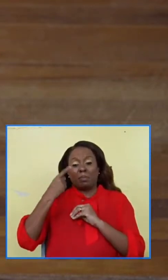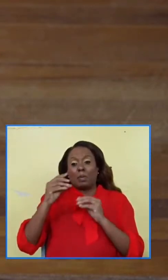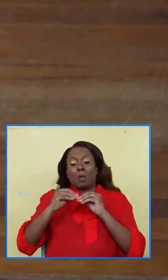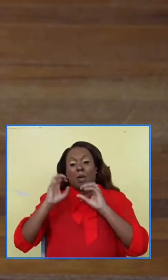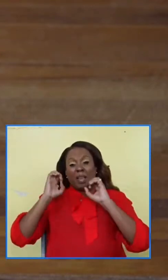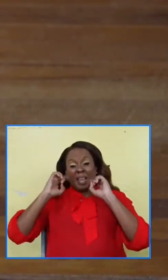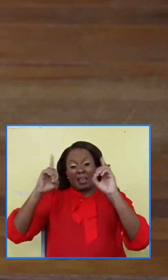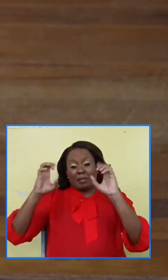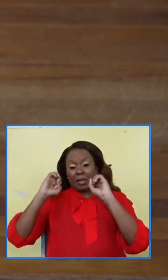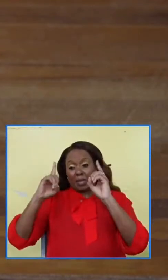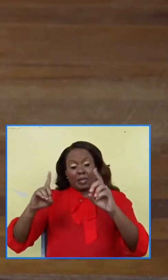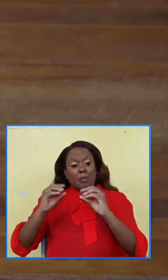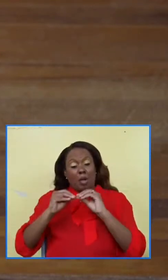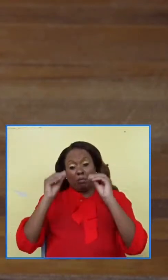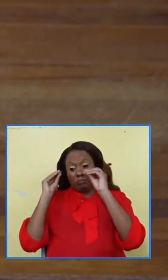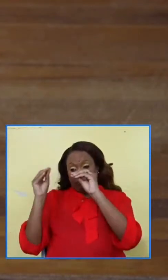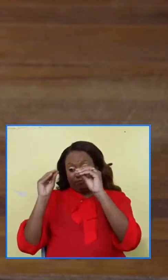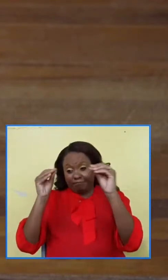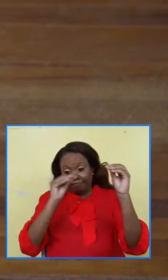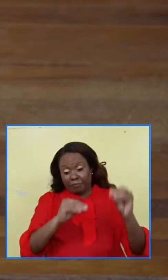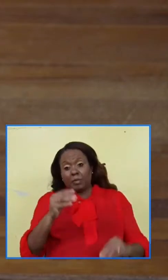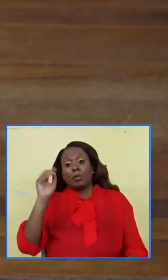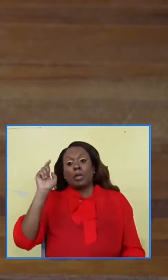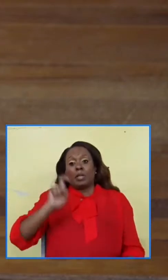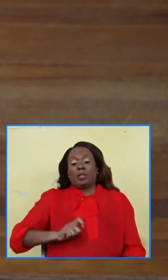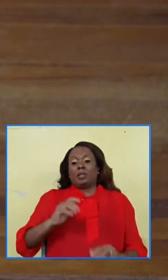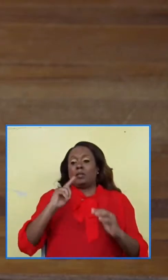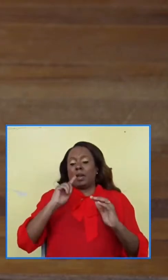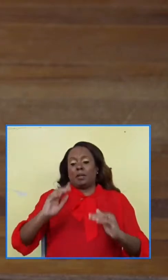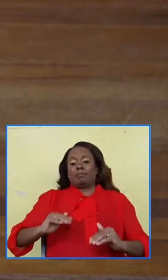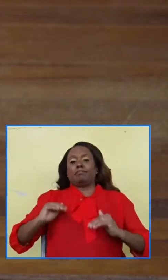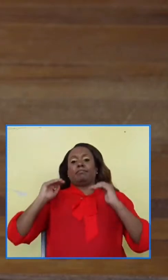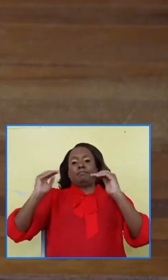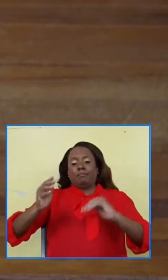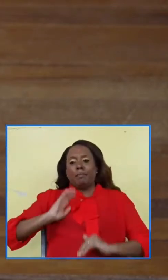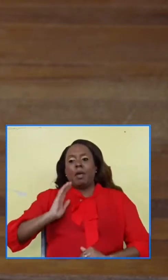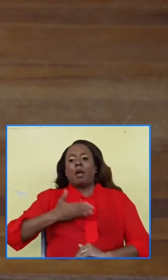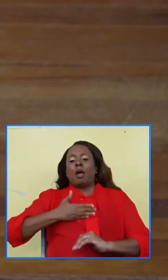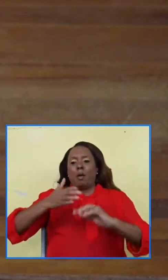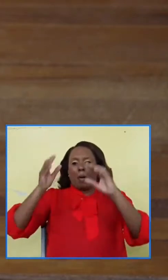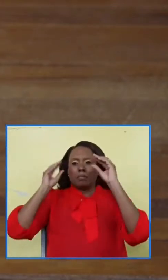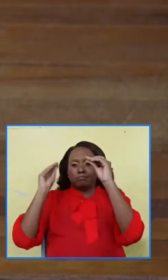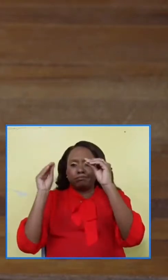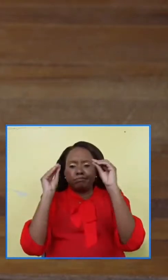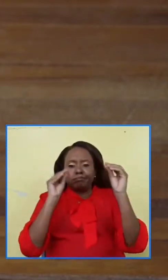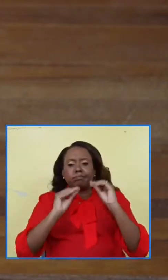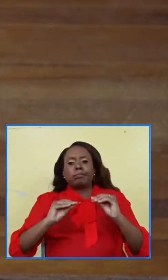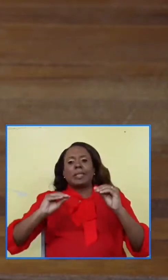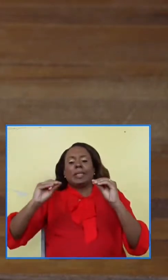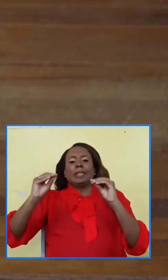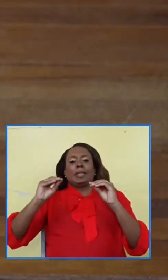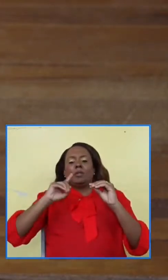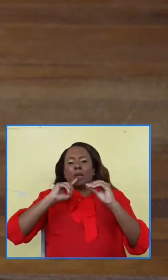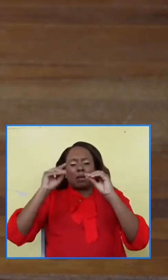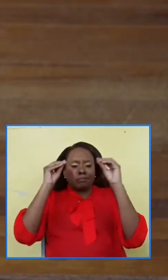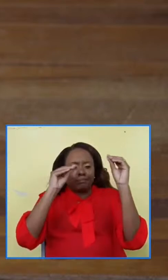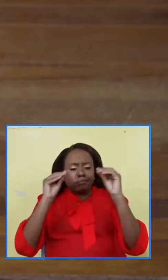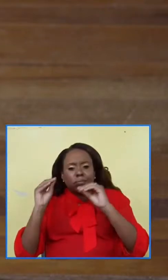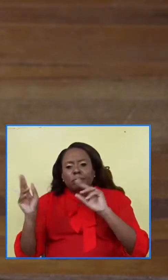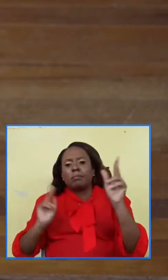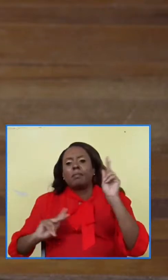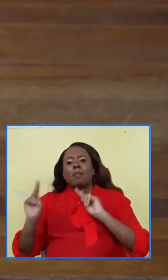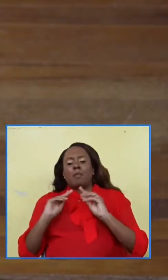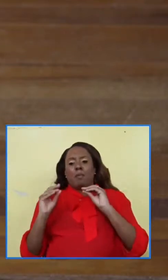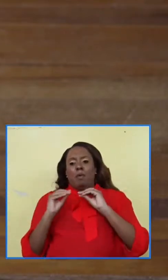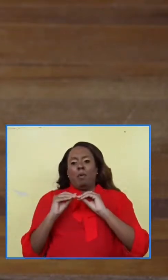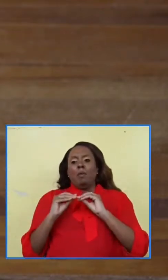recognizing the need to step up our education campaign in terms of the benefits, in terms of the procedures, and so